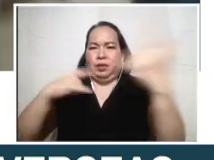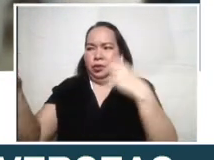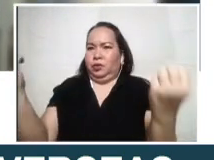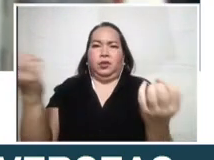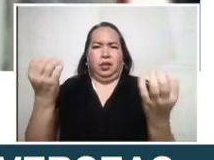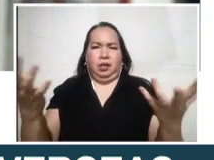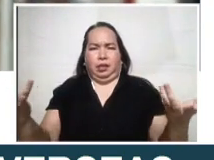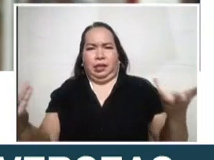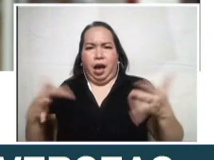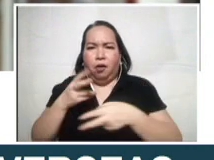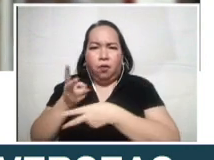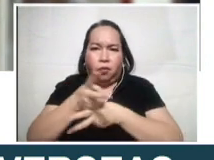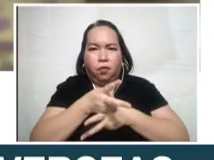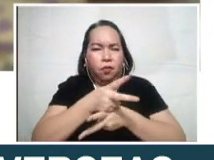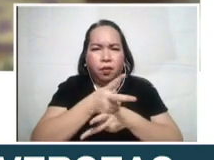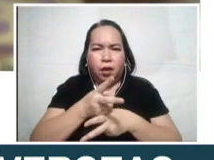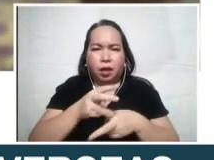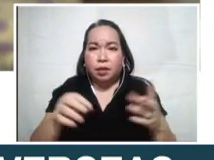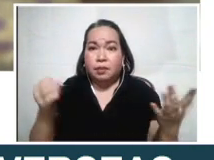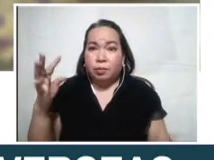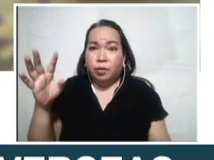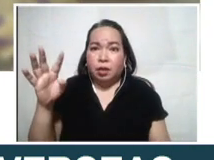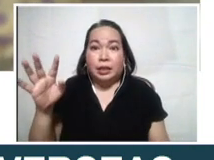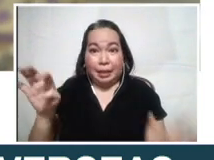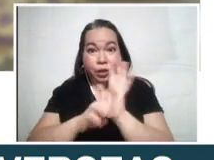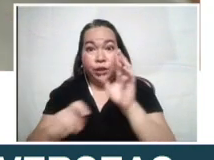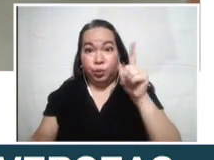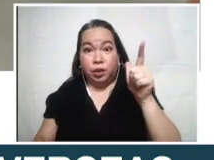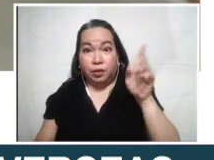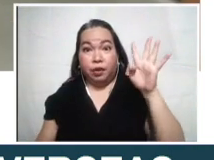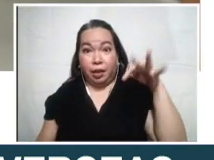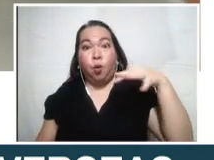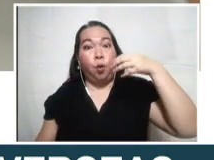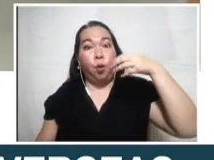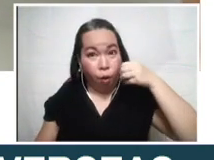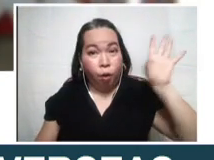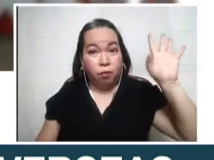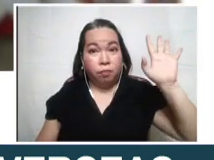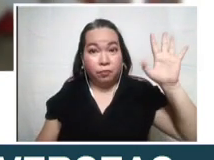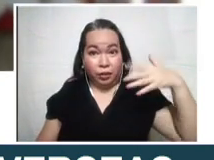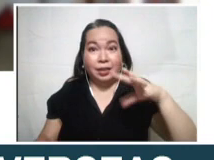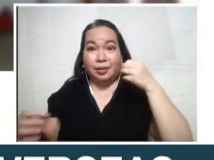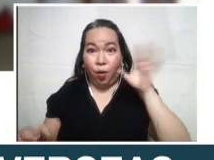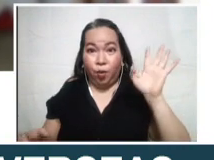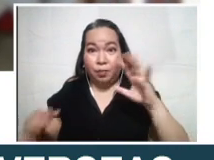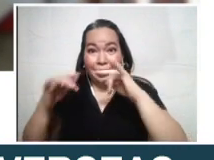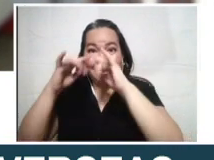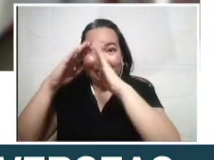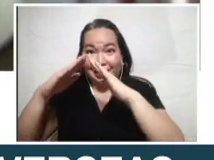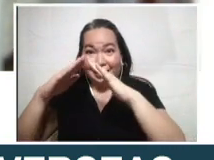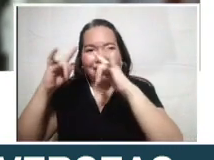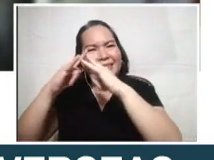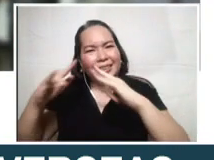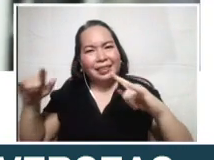Will the 24,000, once everybody has been sent home, is this the facilities we have, is this enough to accommodate